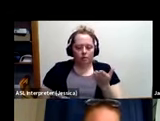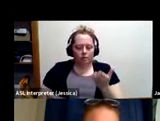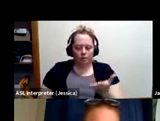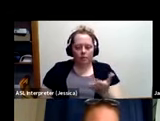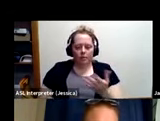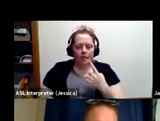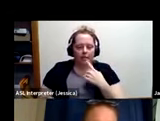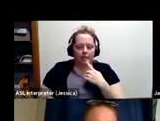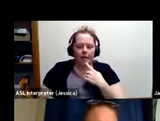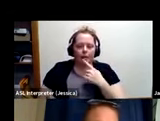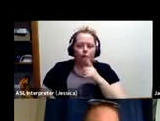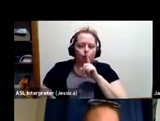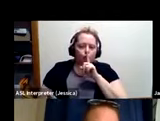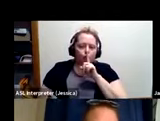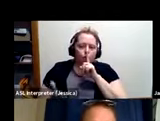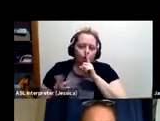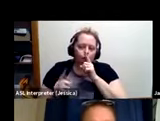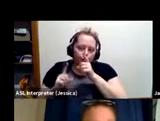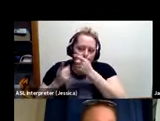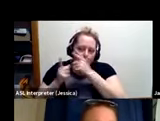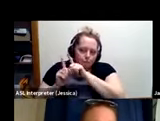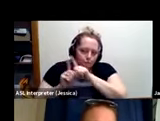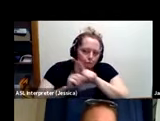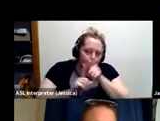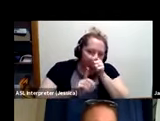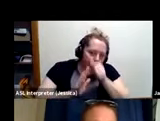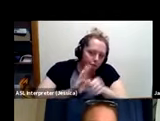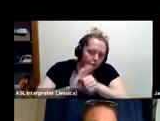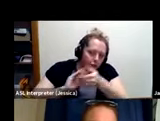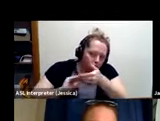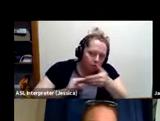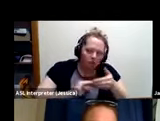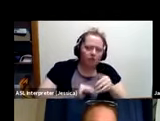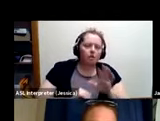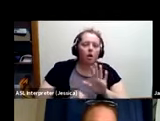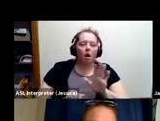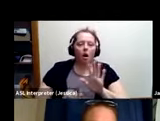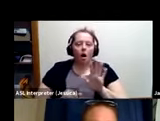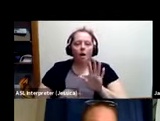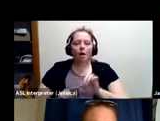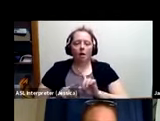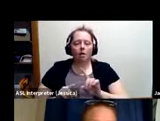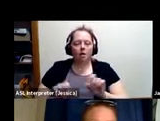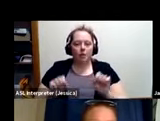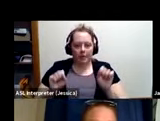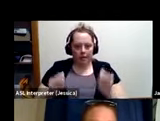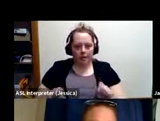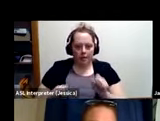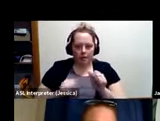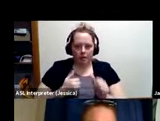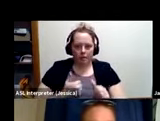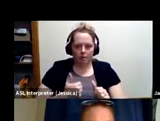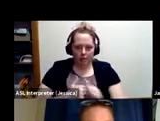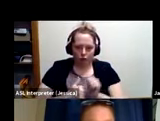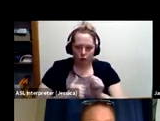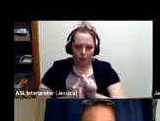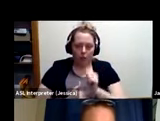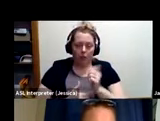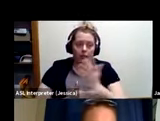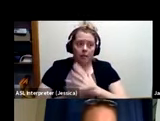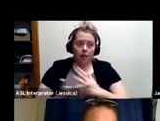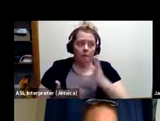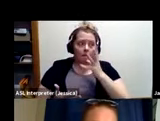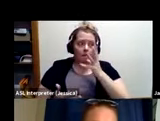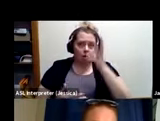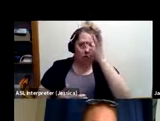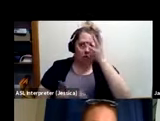like sneaking around or anything, but like it can be dangerous, and we're open. You know, I've had parents who have reached out to me and demanded that I